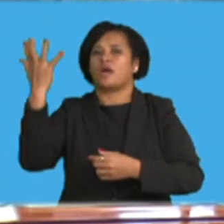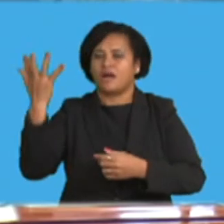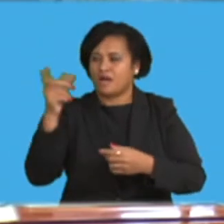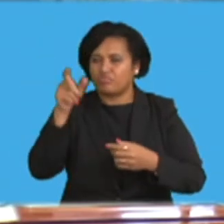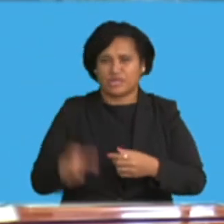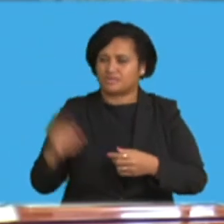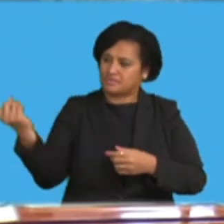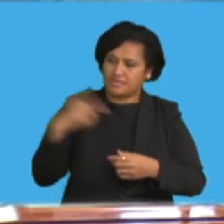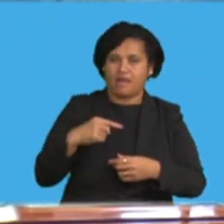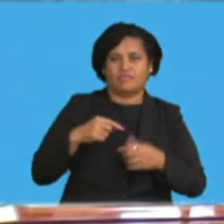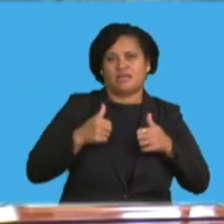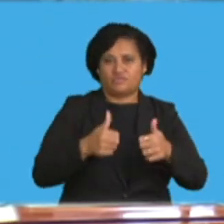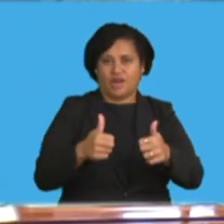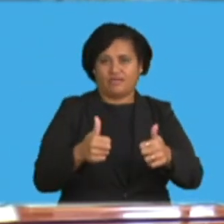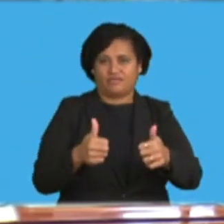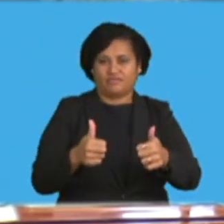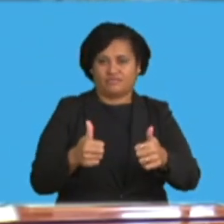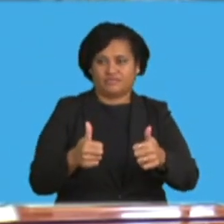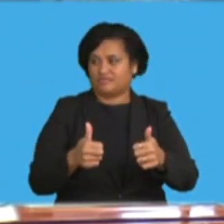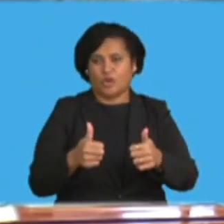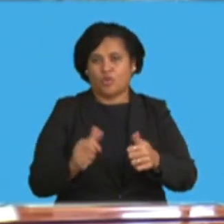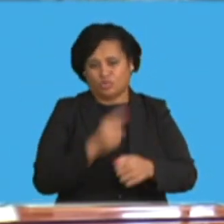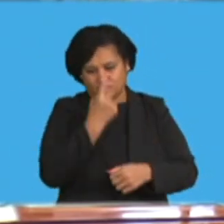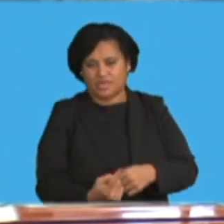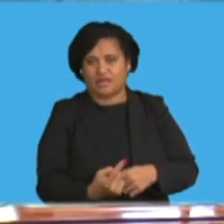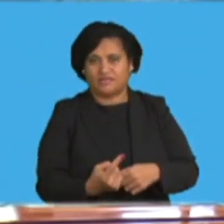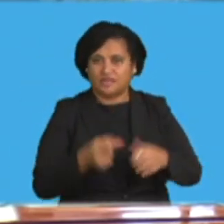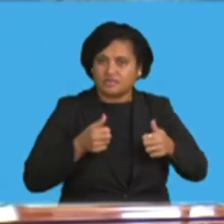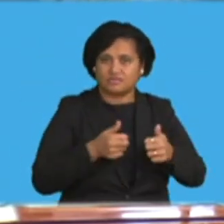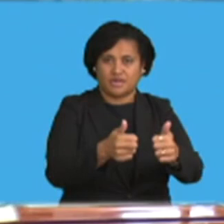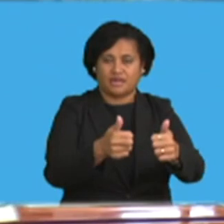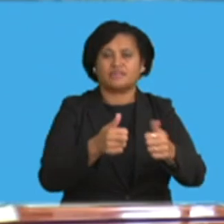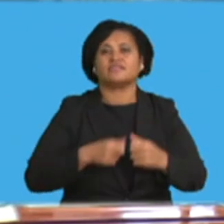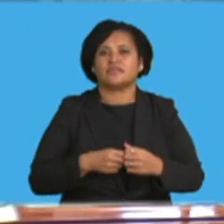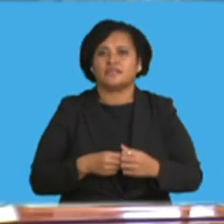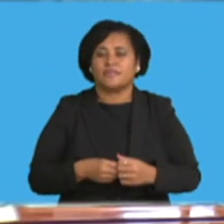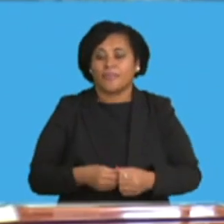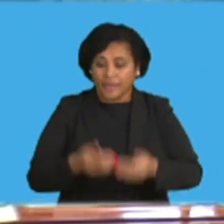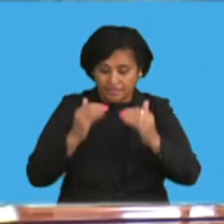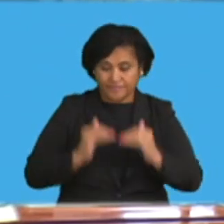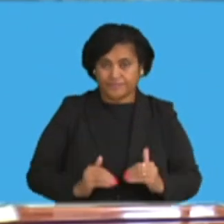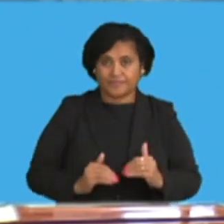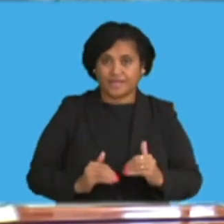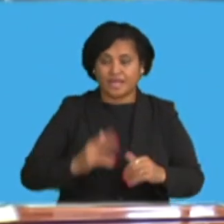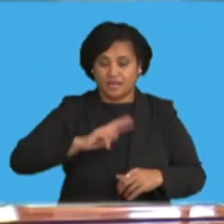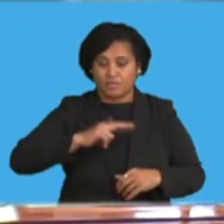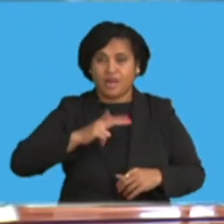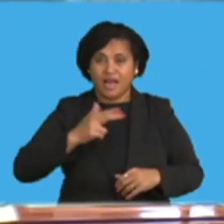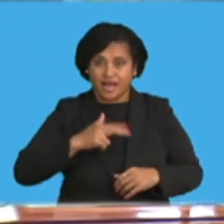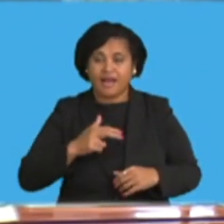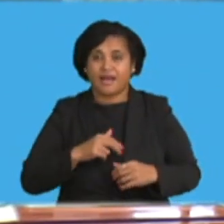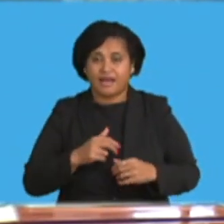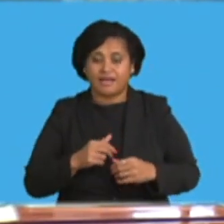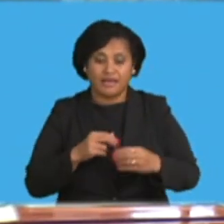to drive for them. Number 13, Madam Speaker, recruit constables equipped with driving license